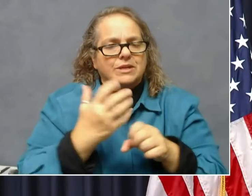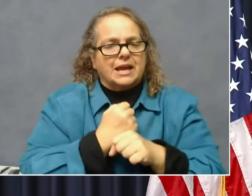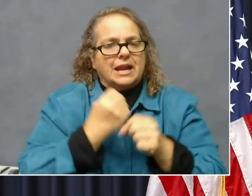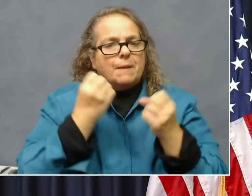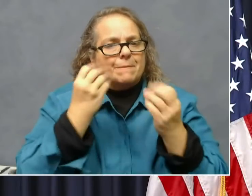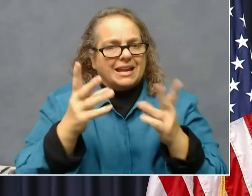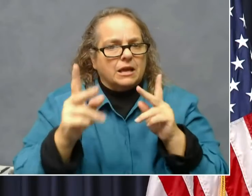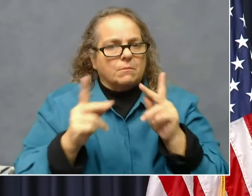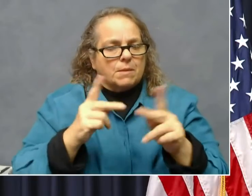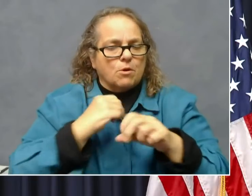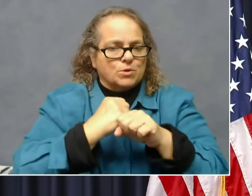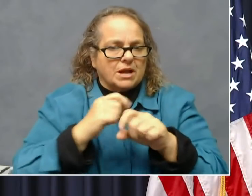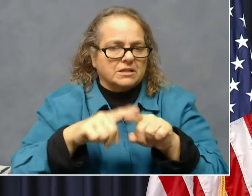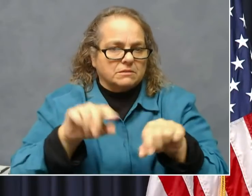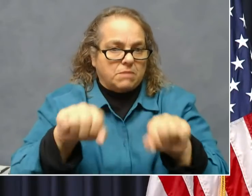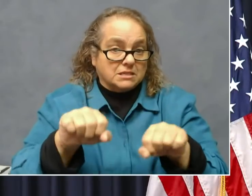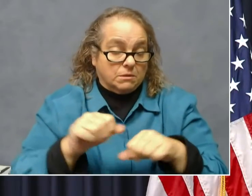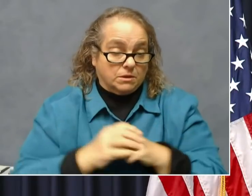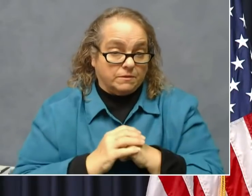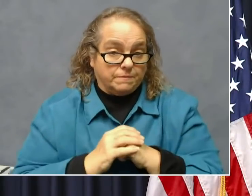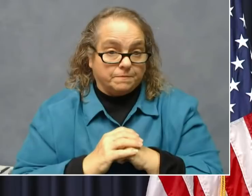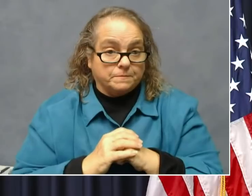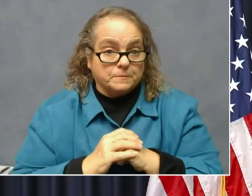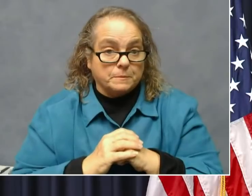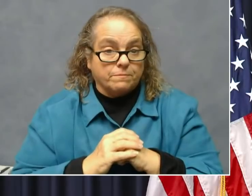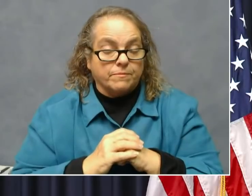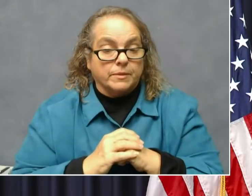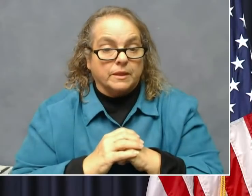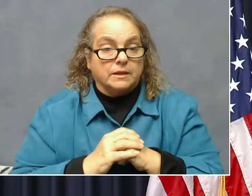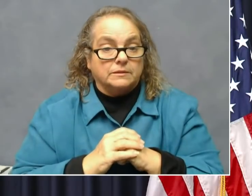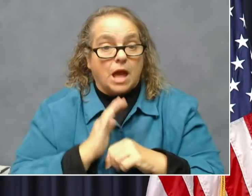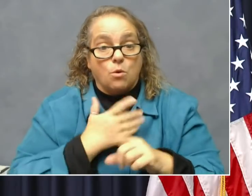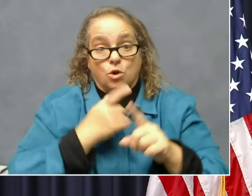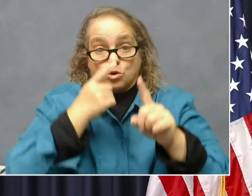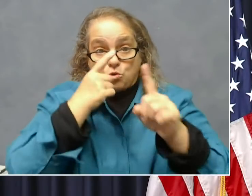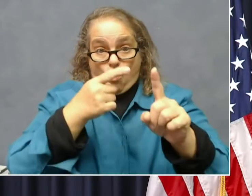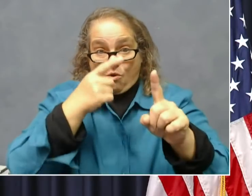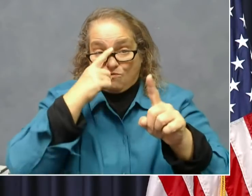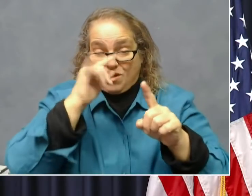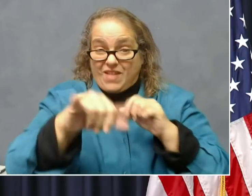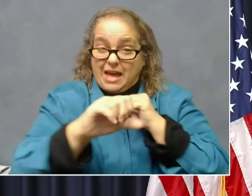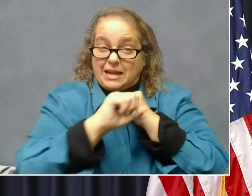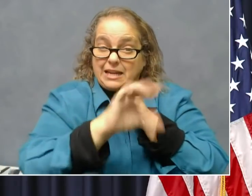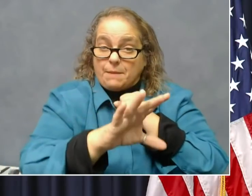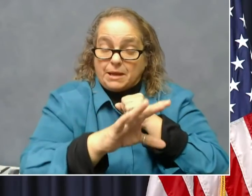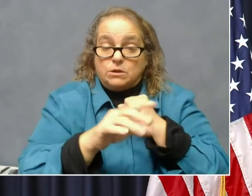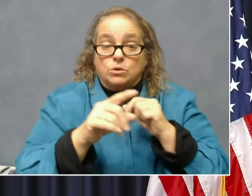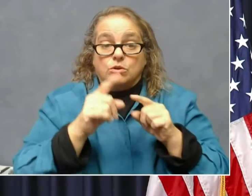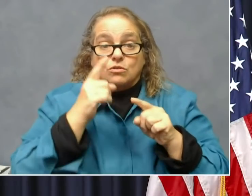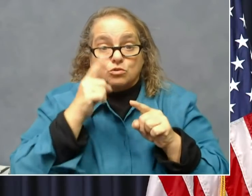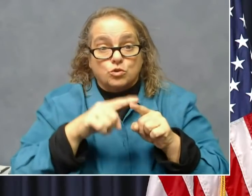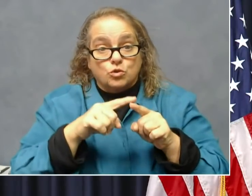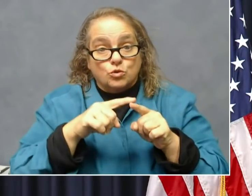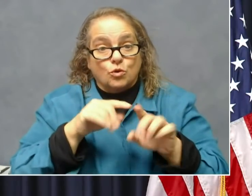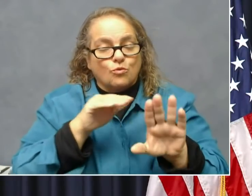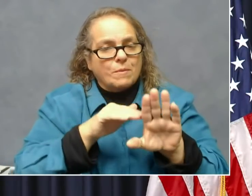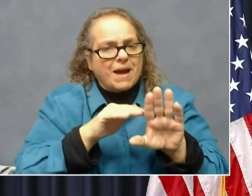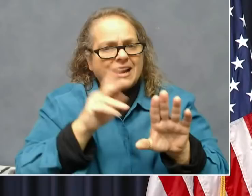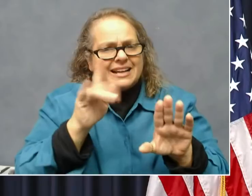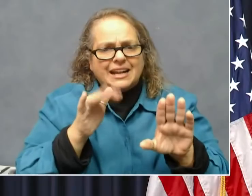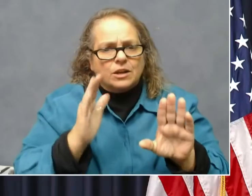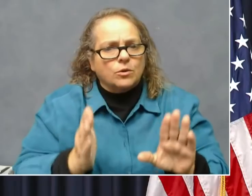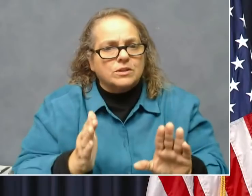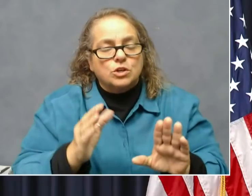possible. Our goal for the campaign is to remind Kentuckians that no one likes the idea of getting a